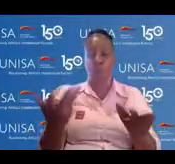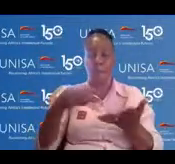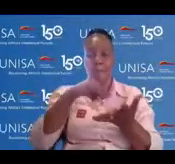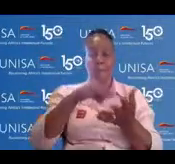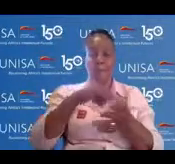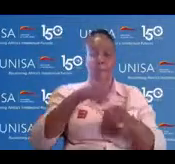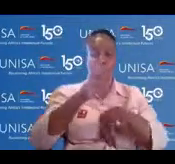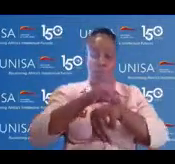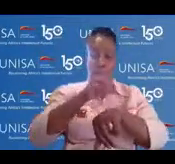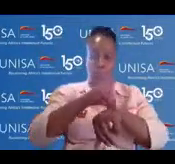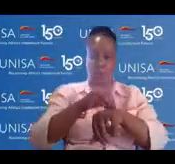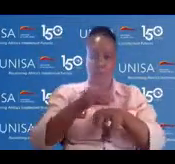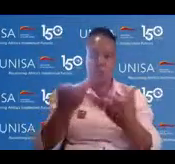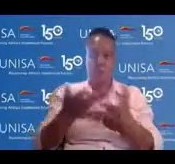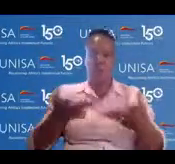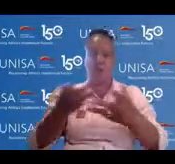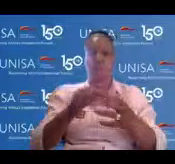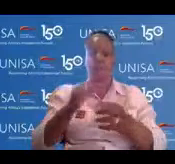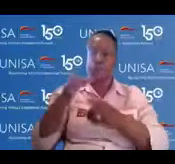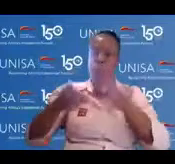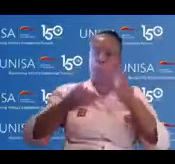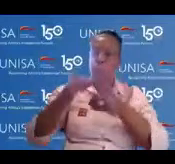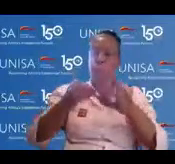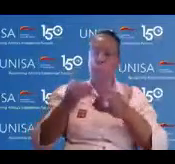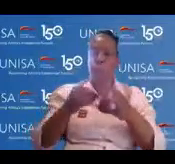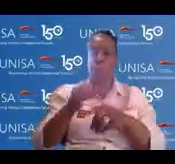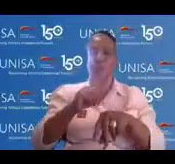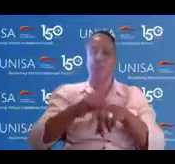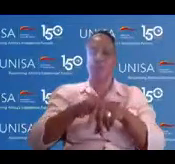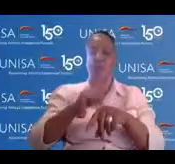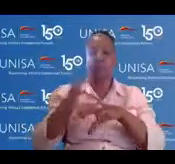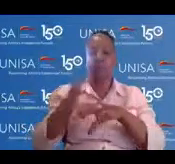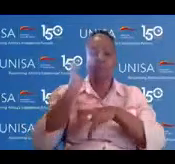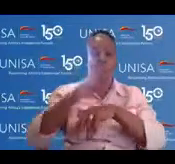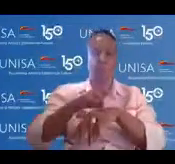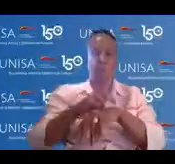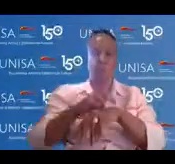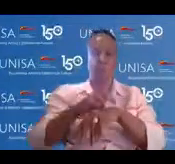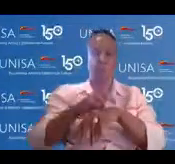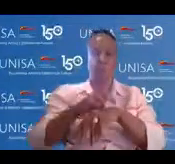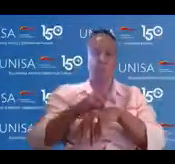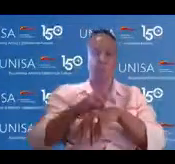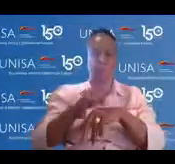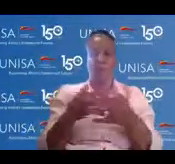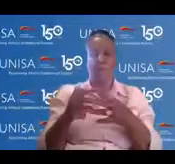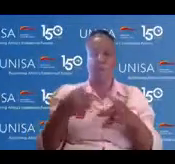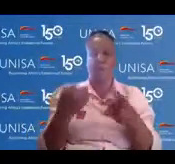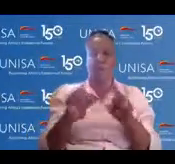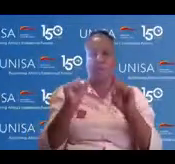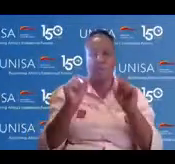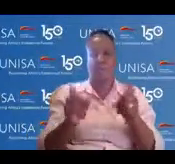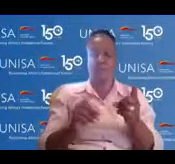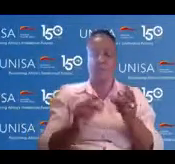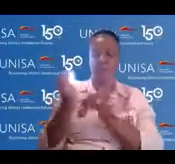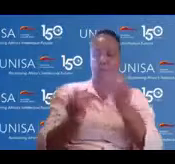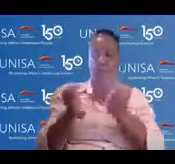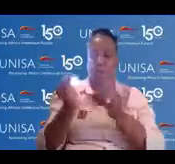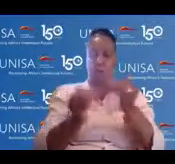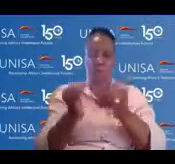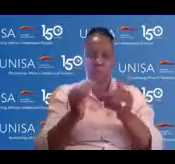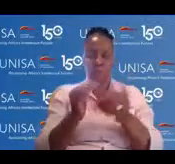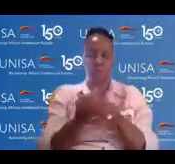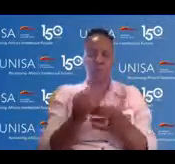whereby you will discuss the amount of time that you need, or if there's any other special arrangements that are applicable to